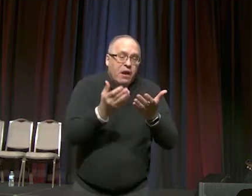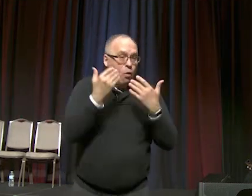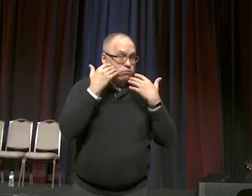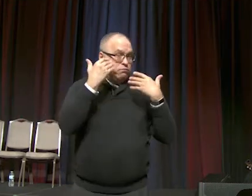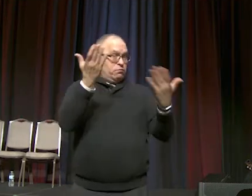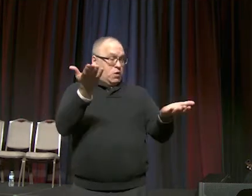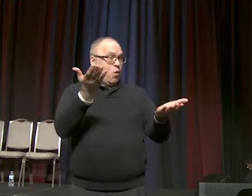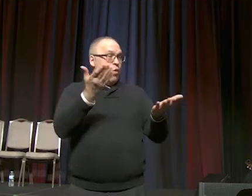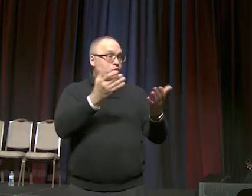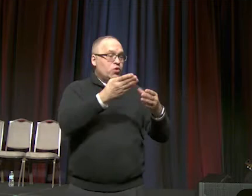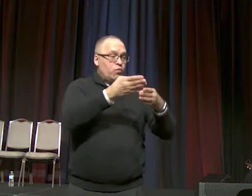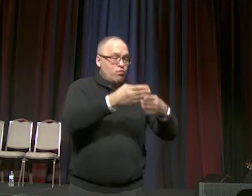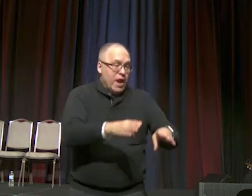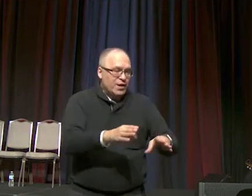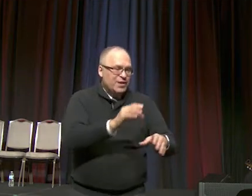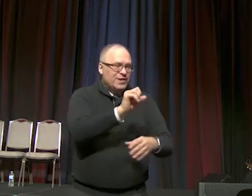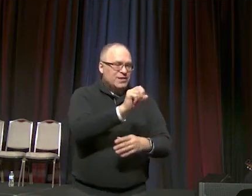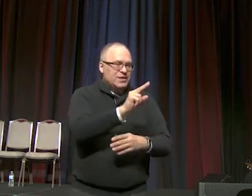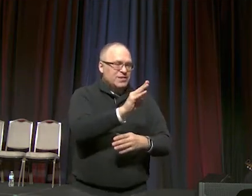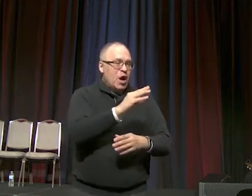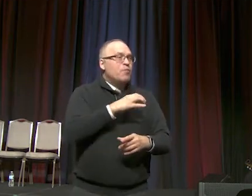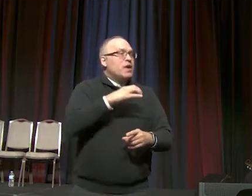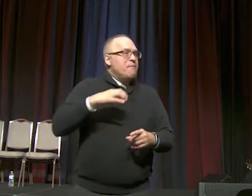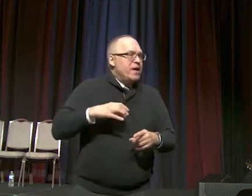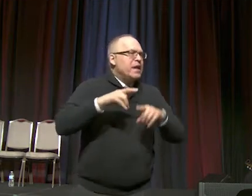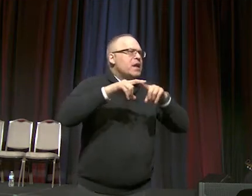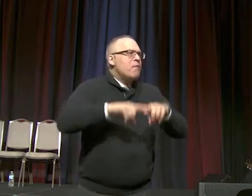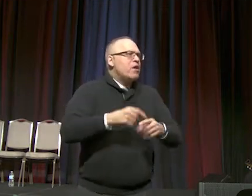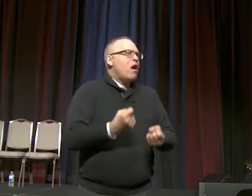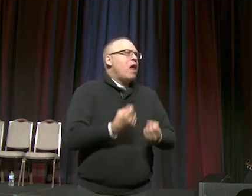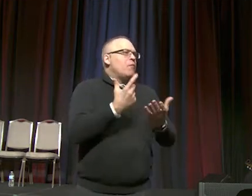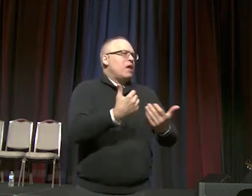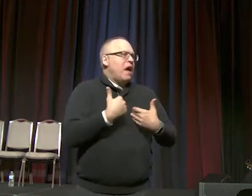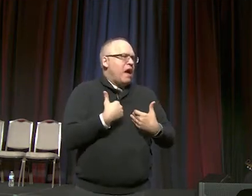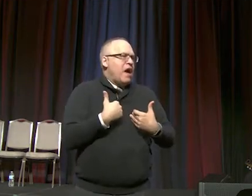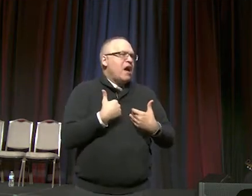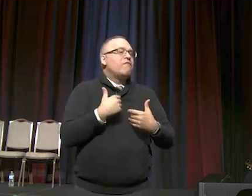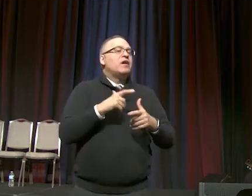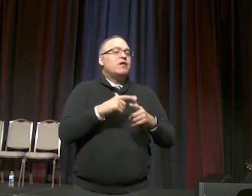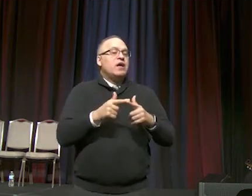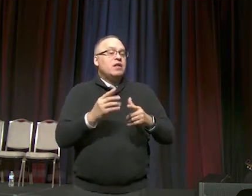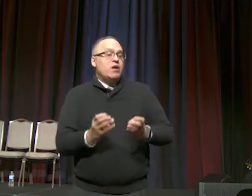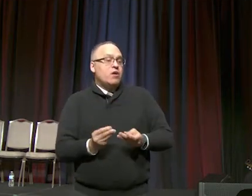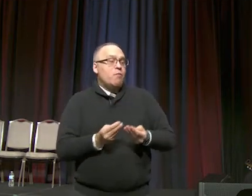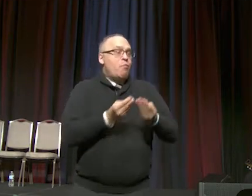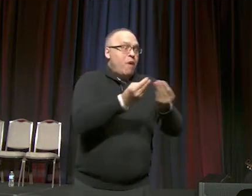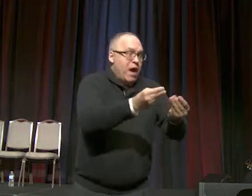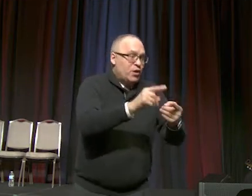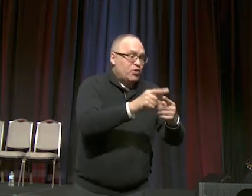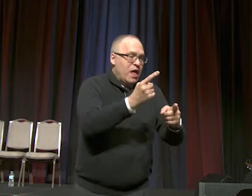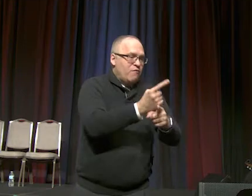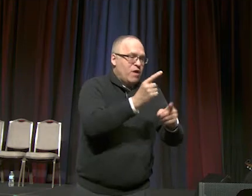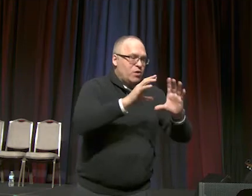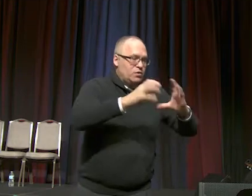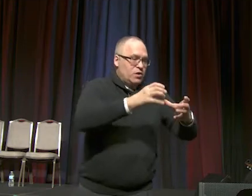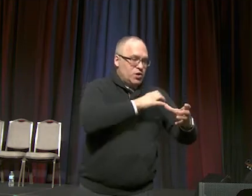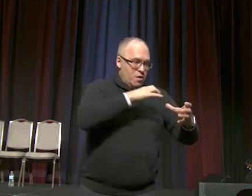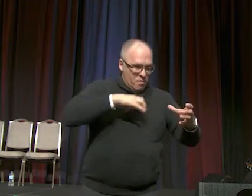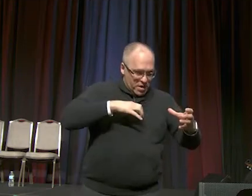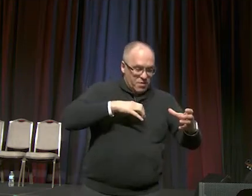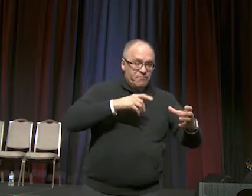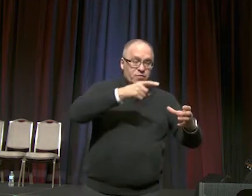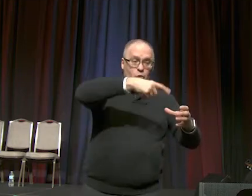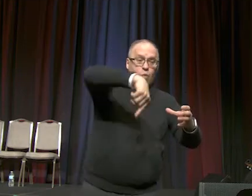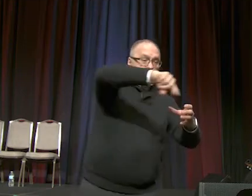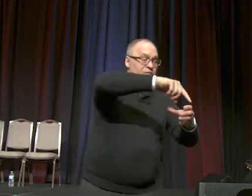workload. The subcommittees then refer back to the legislative committee. Anything that is voted on in legislative